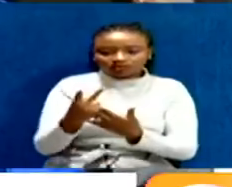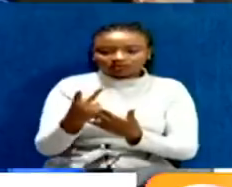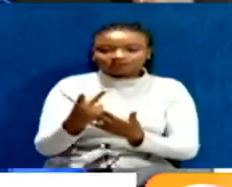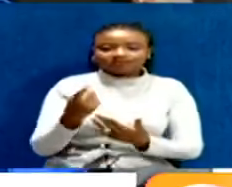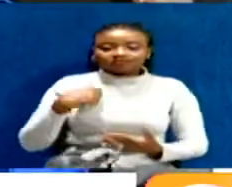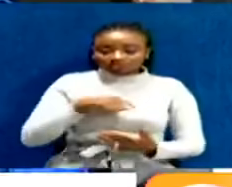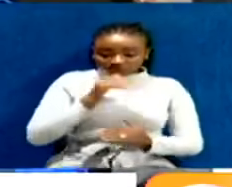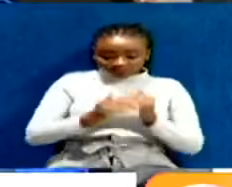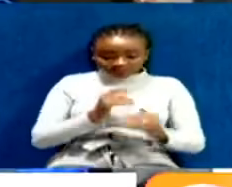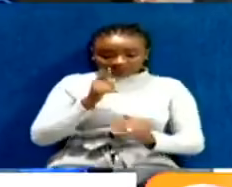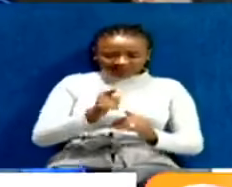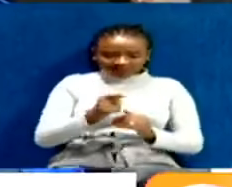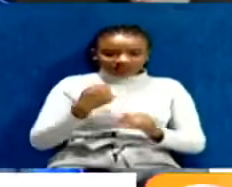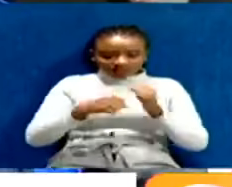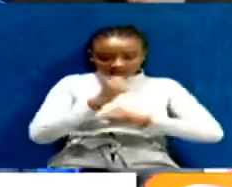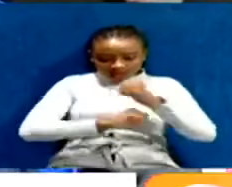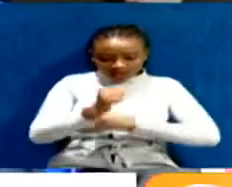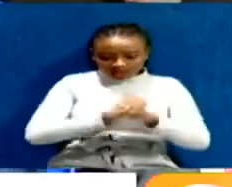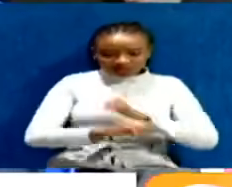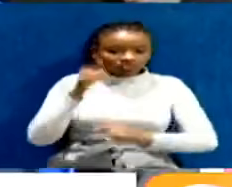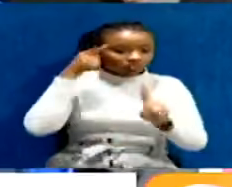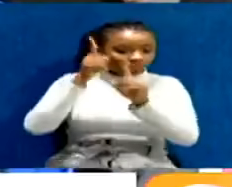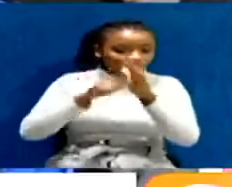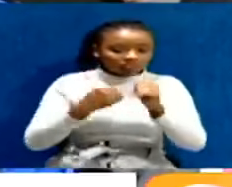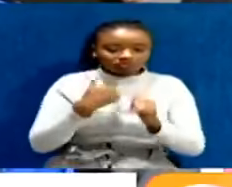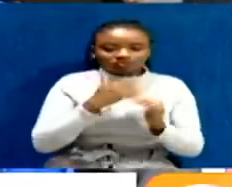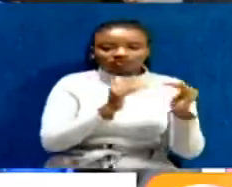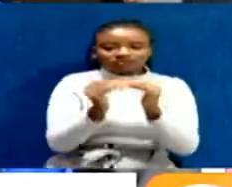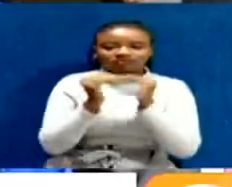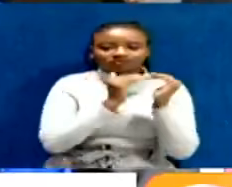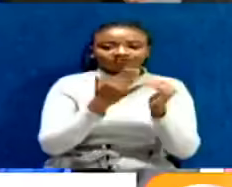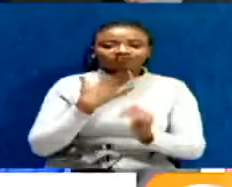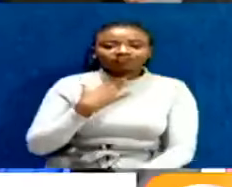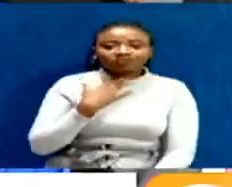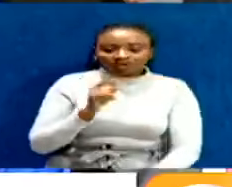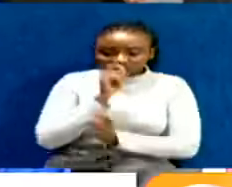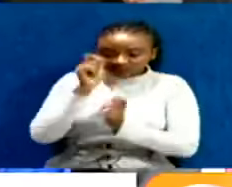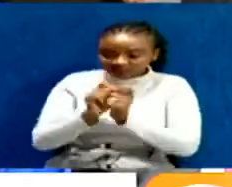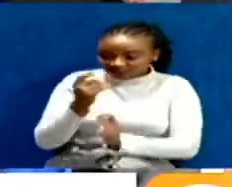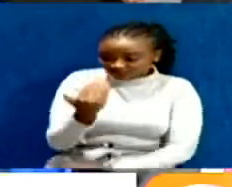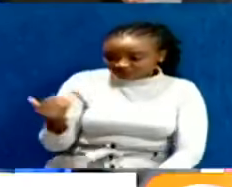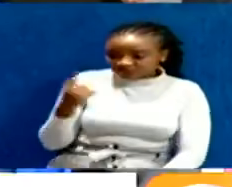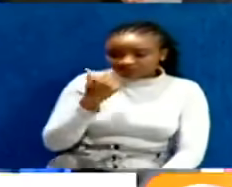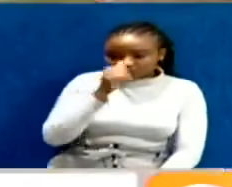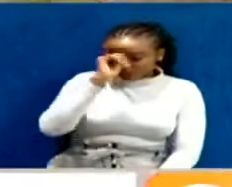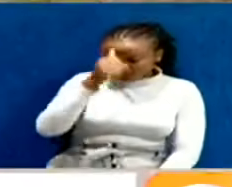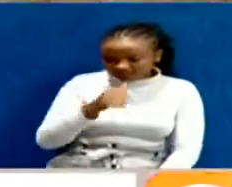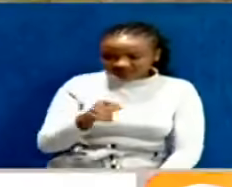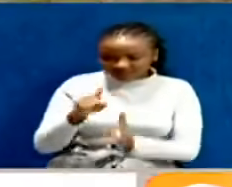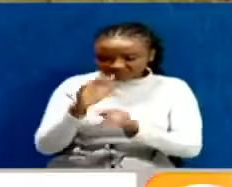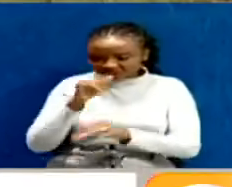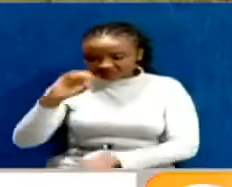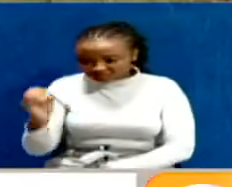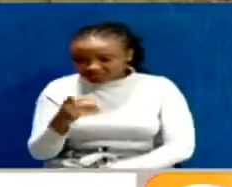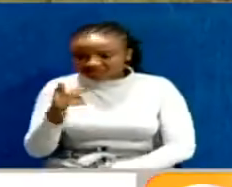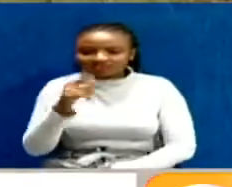absolute fairness, more especially for the children who are intelligent and are poor from the slum areas. The